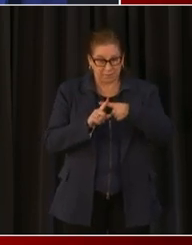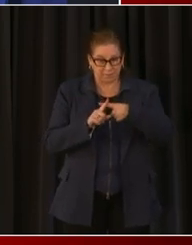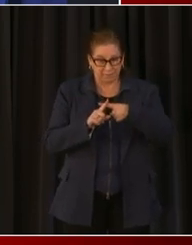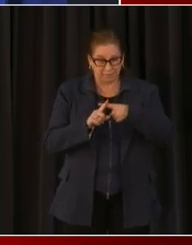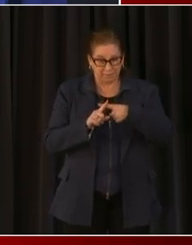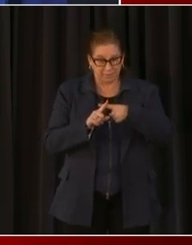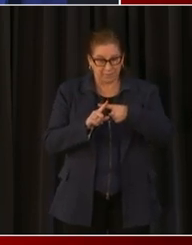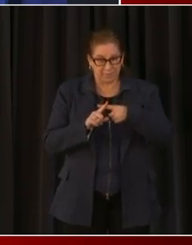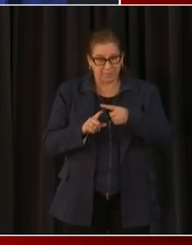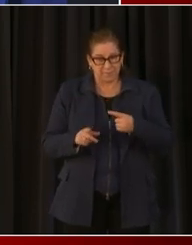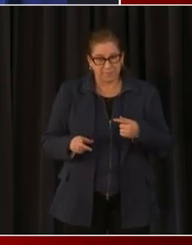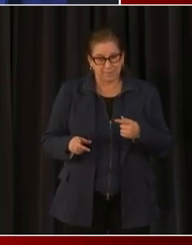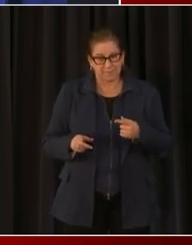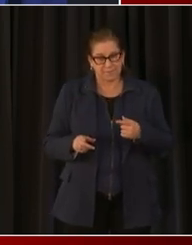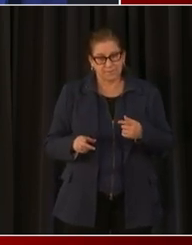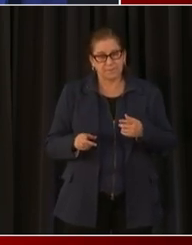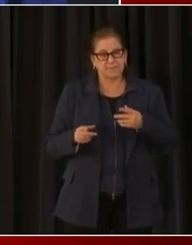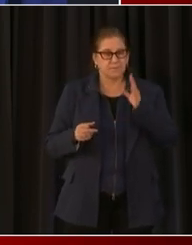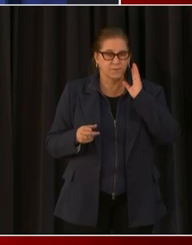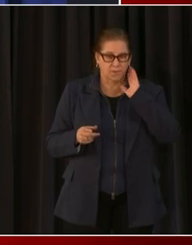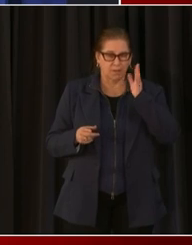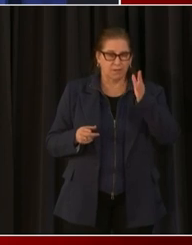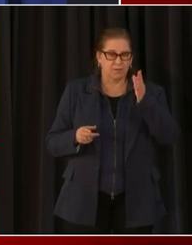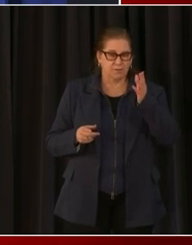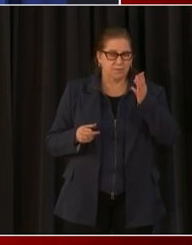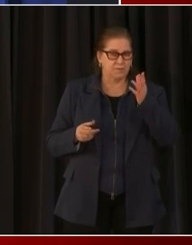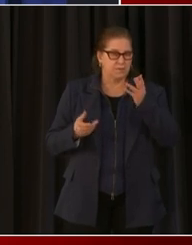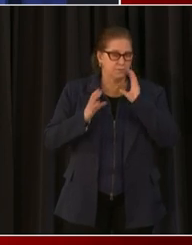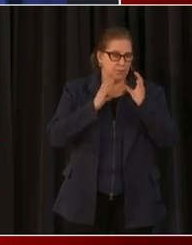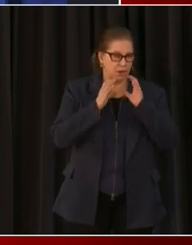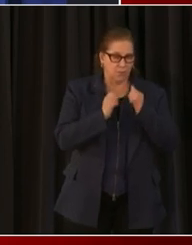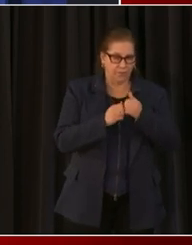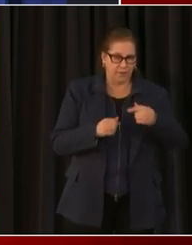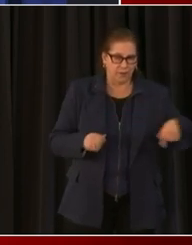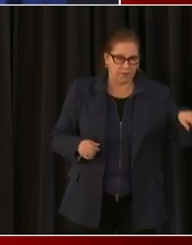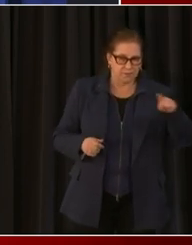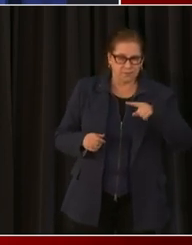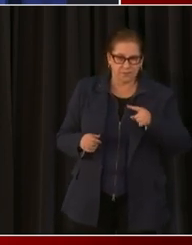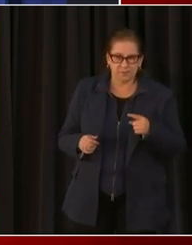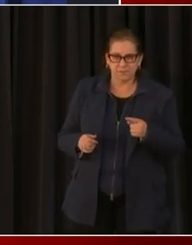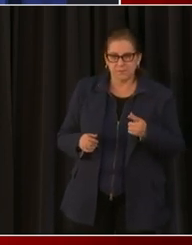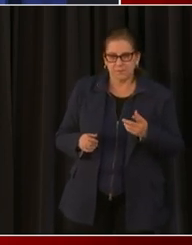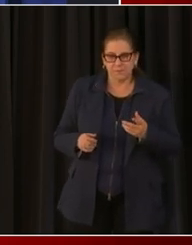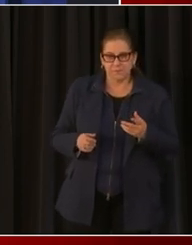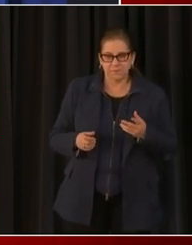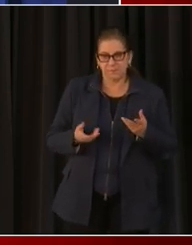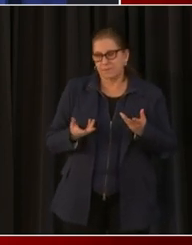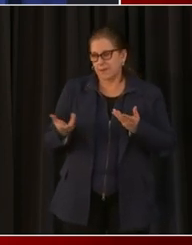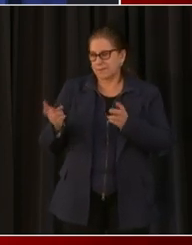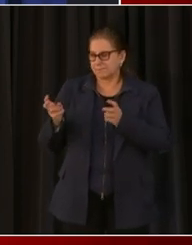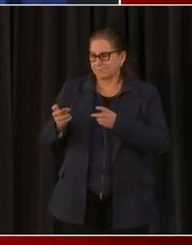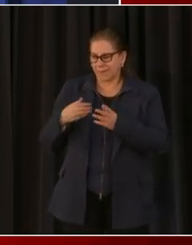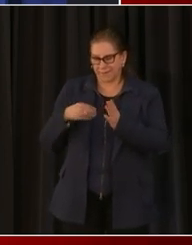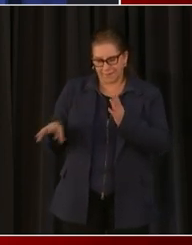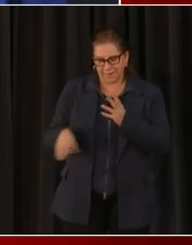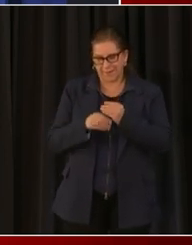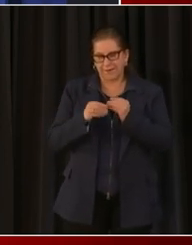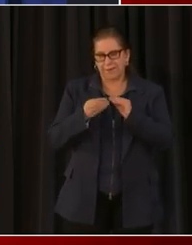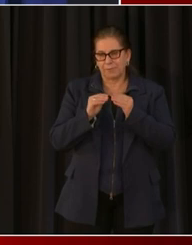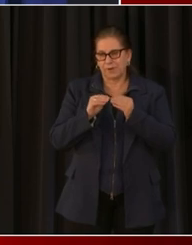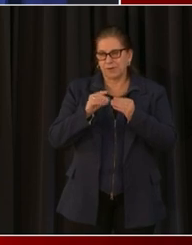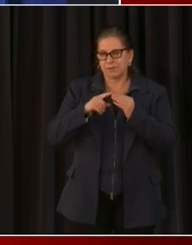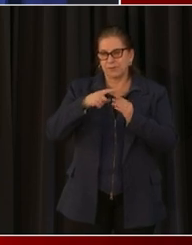tend to done a really good job of communicating and working with us to pass that case and that positive case information on to